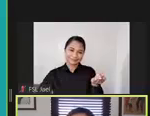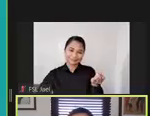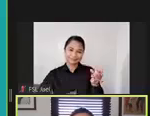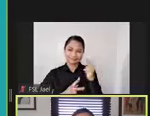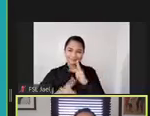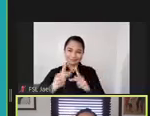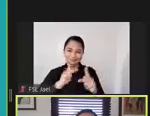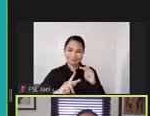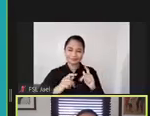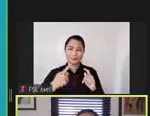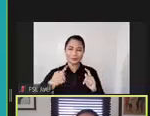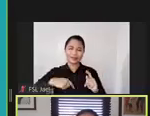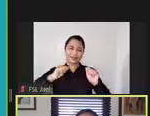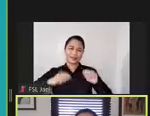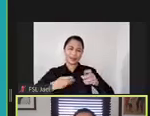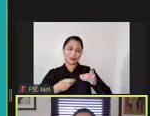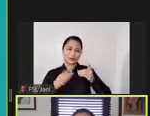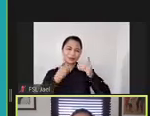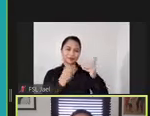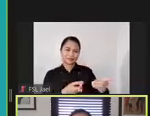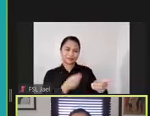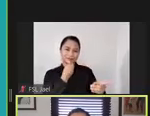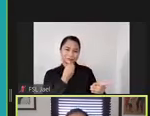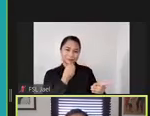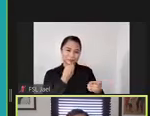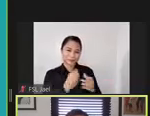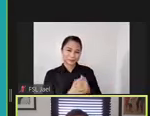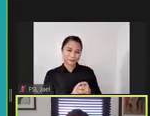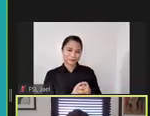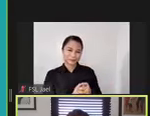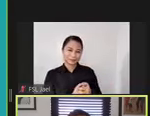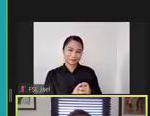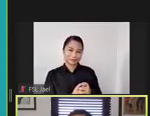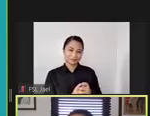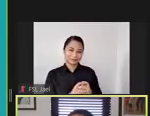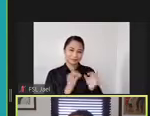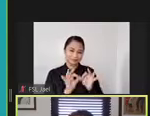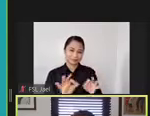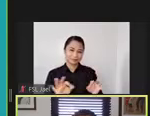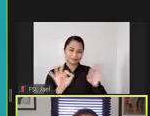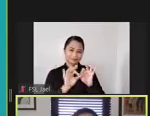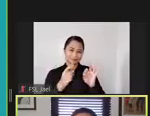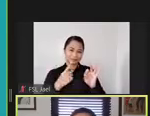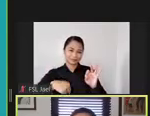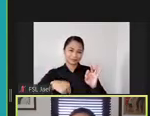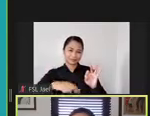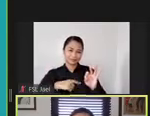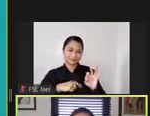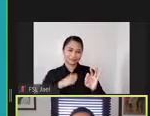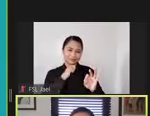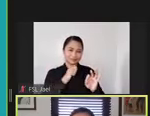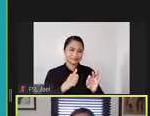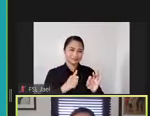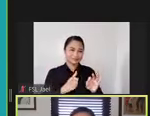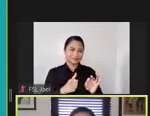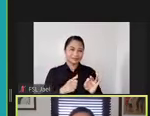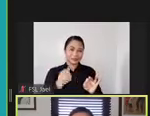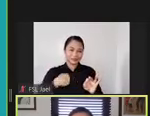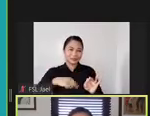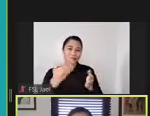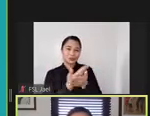not leftovers, not as an afterthought, but just knowing that there is so much need and